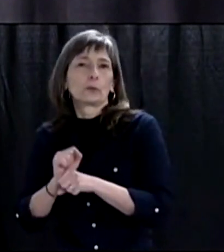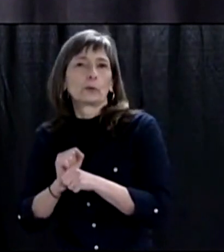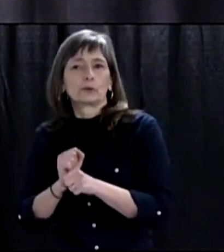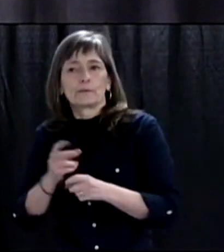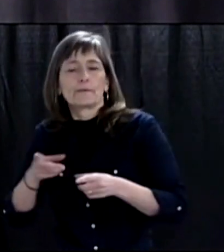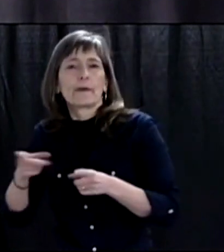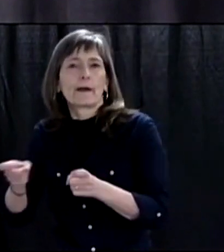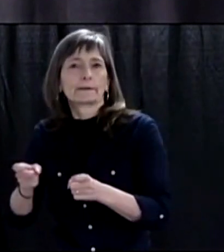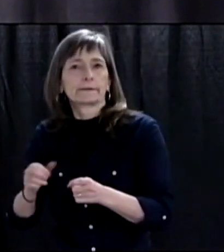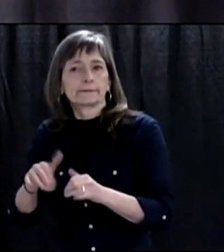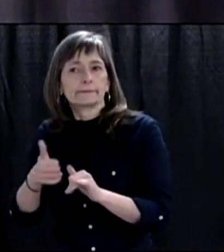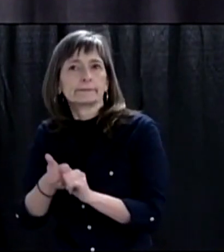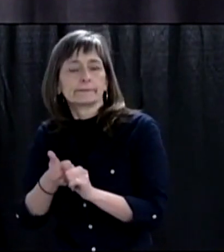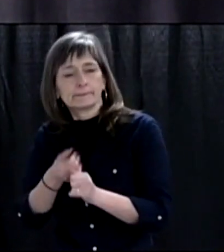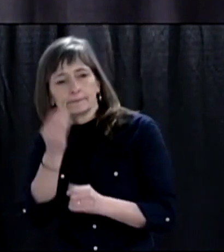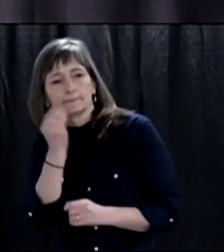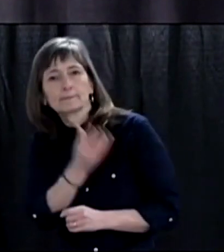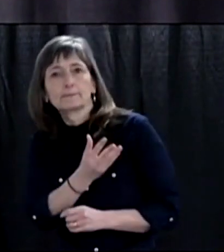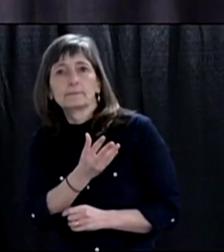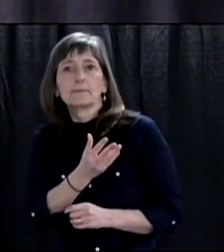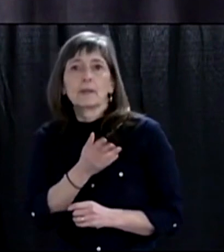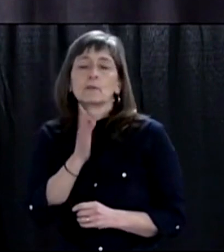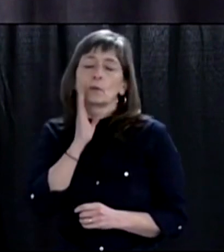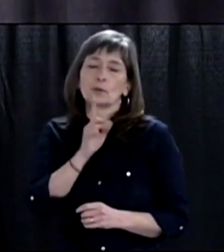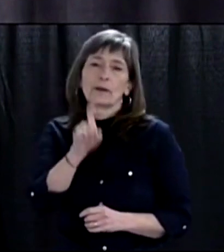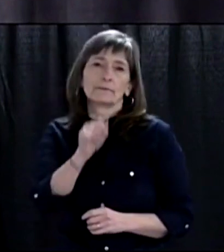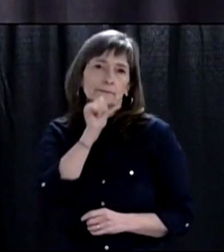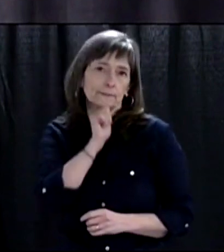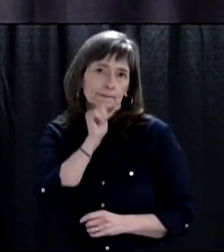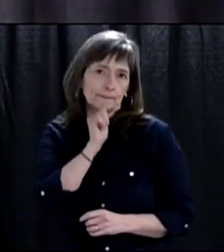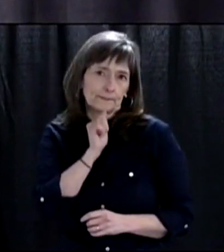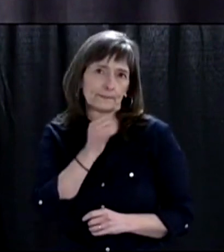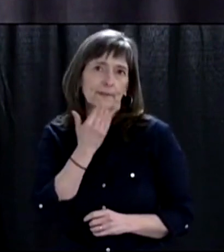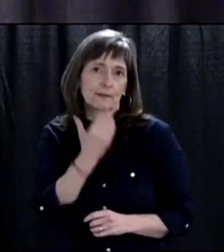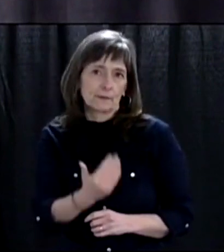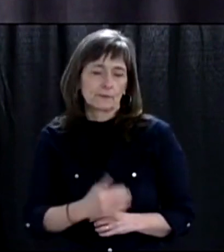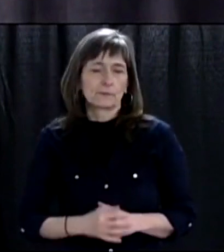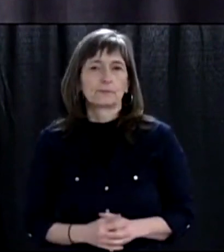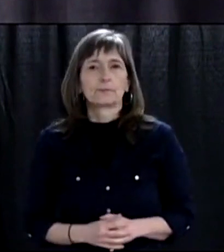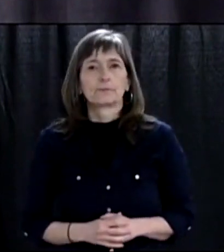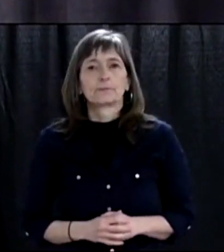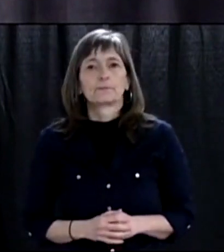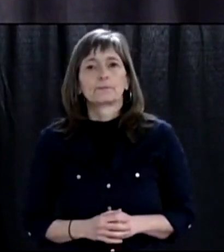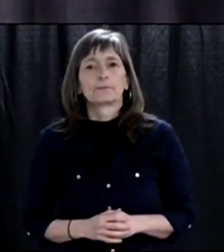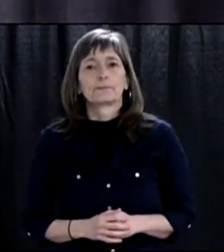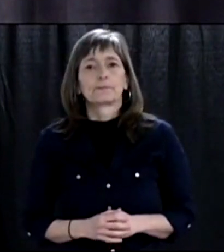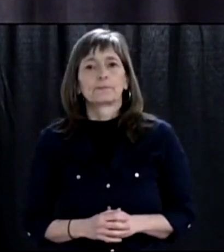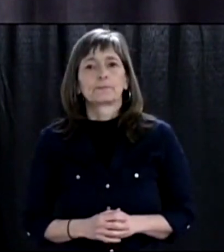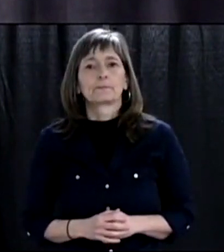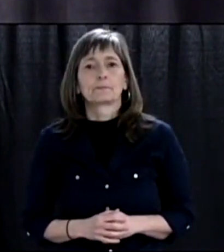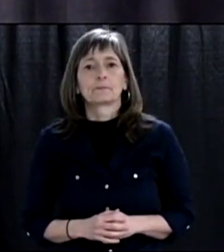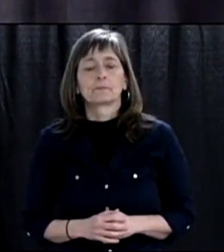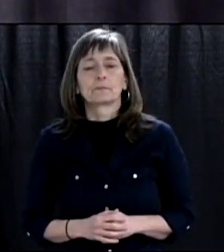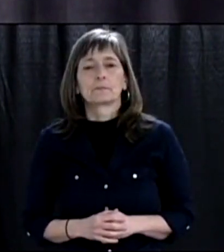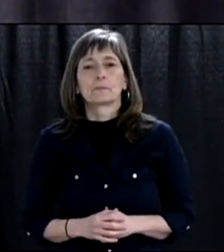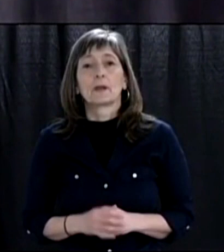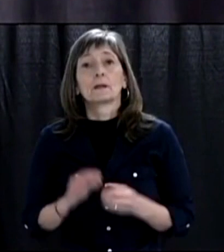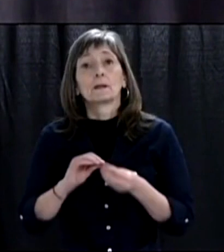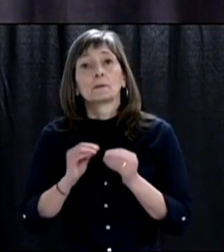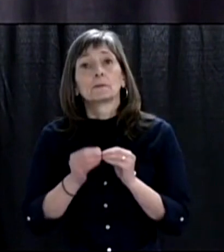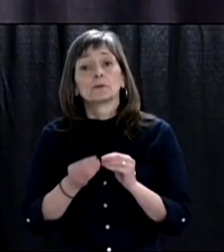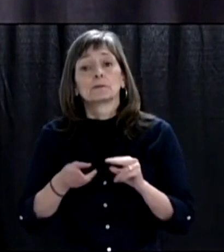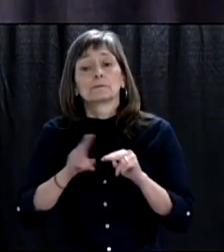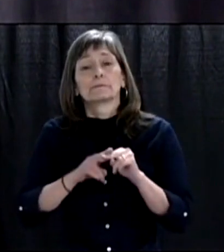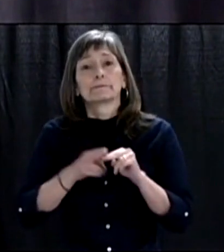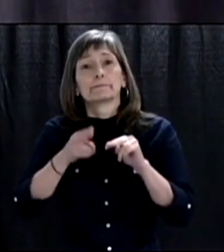will take some time for you to hear back about negative results, and we appreciate your patience. As our case numbers increase,